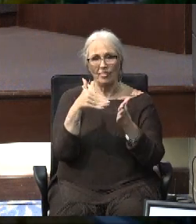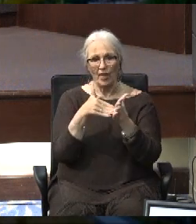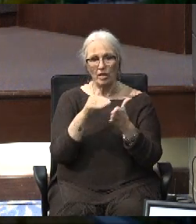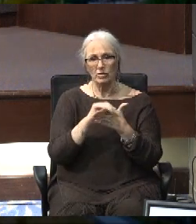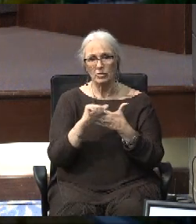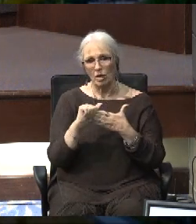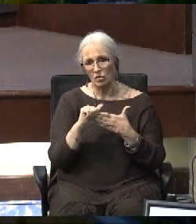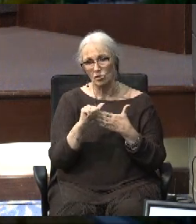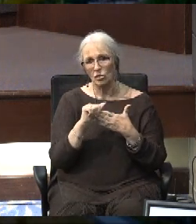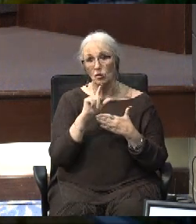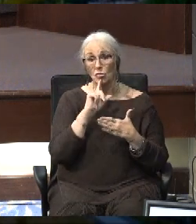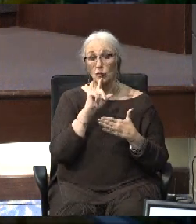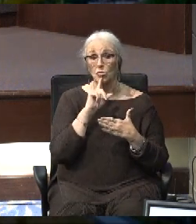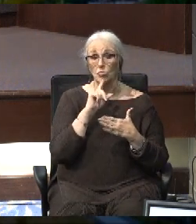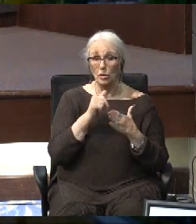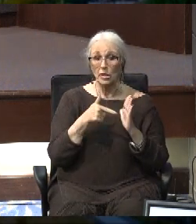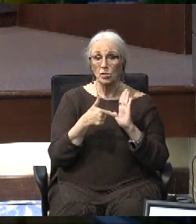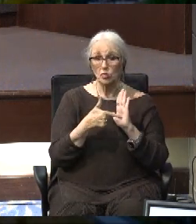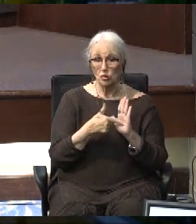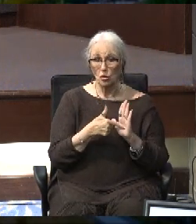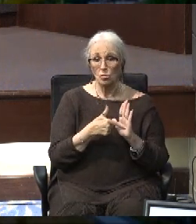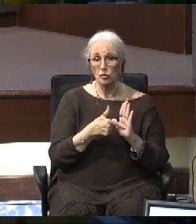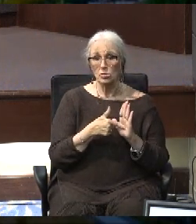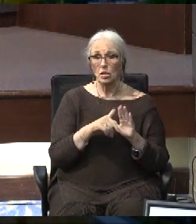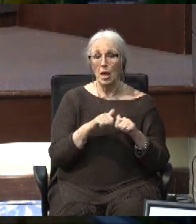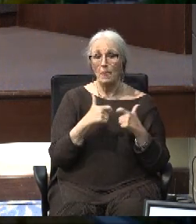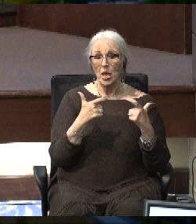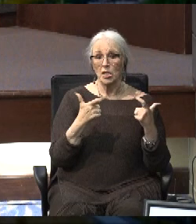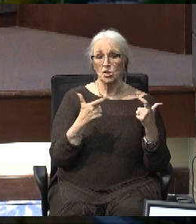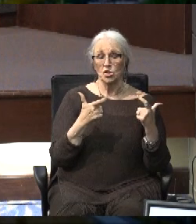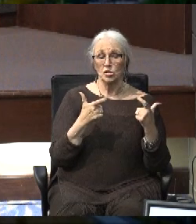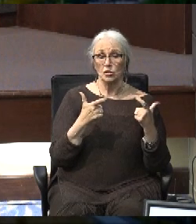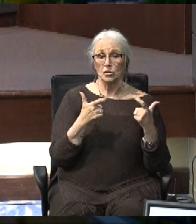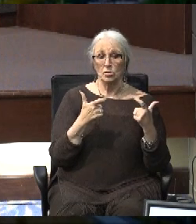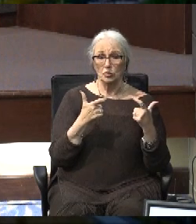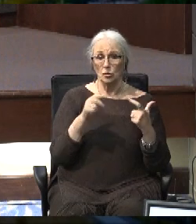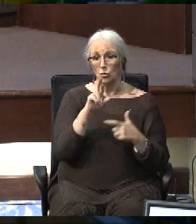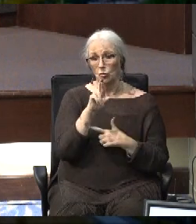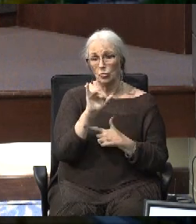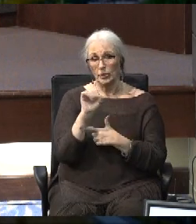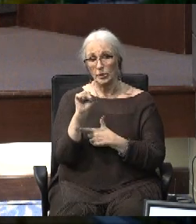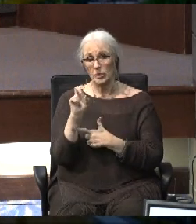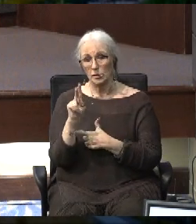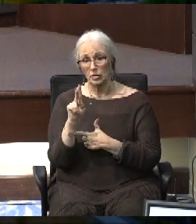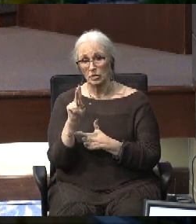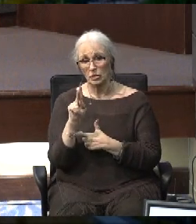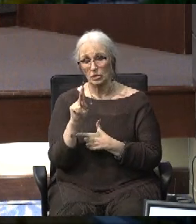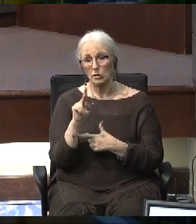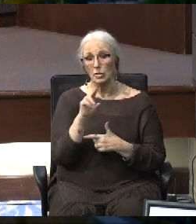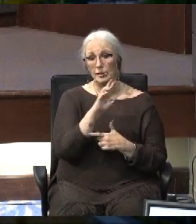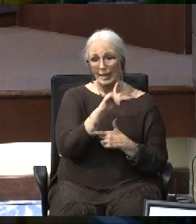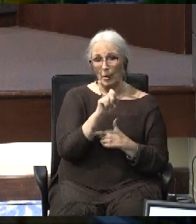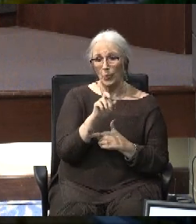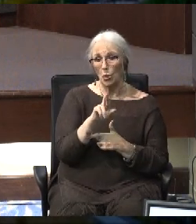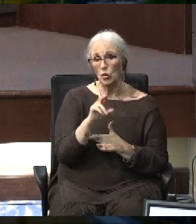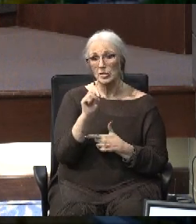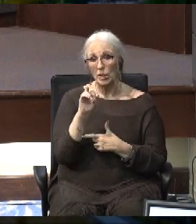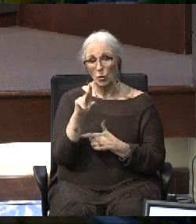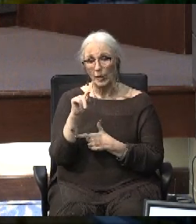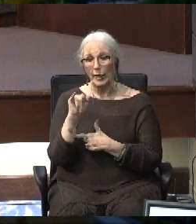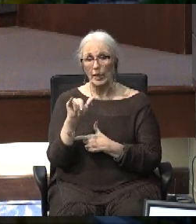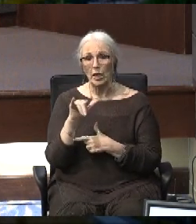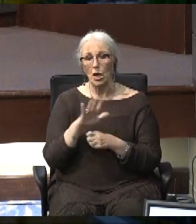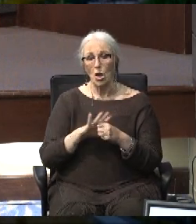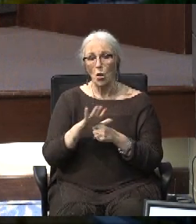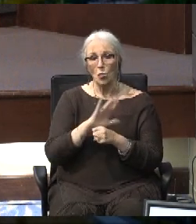really reflective of the amount of risk in the cybersecurity market around local